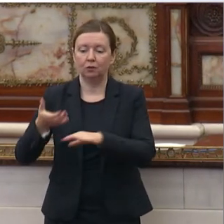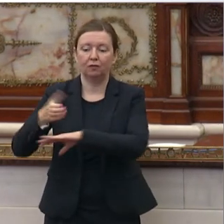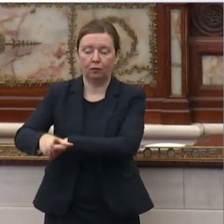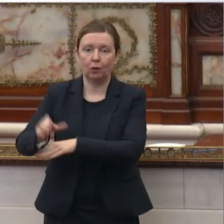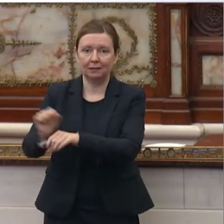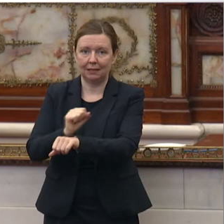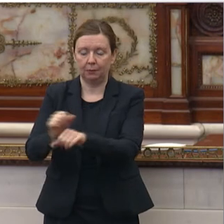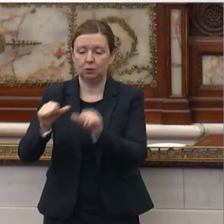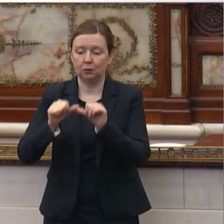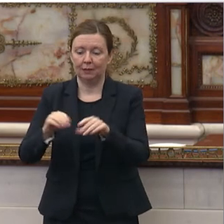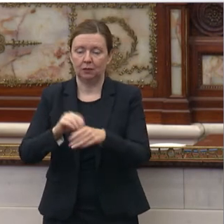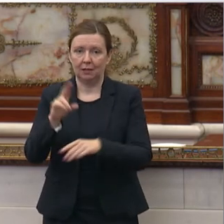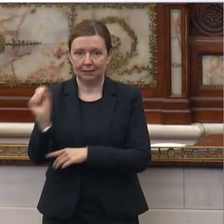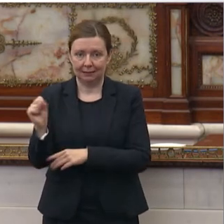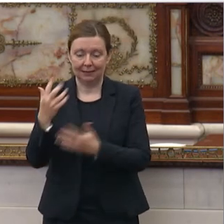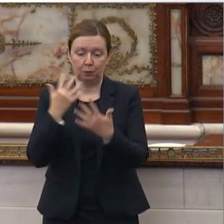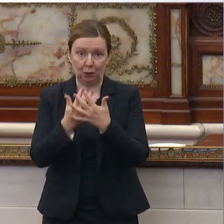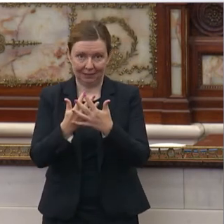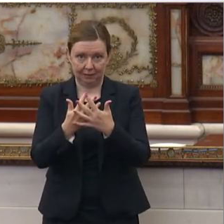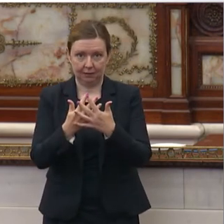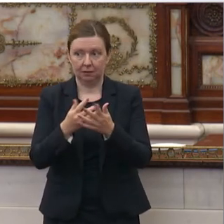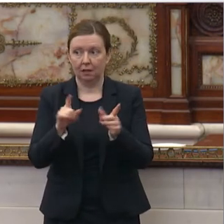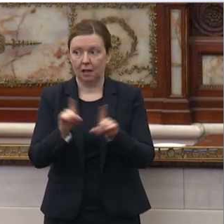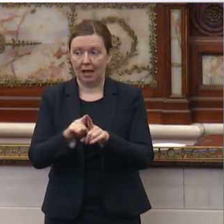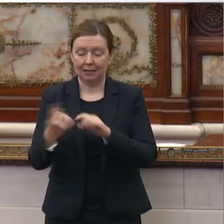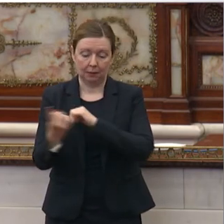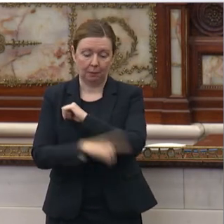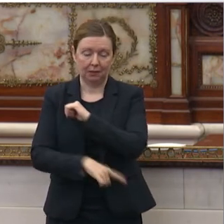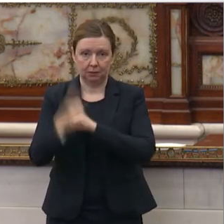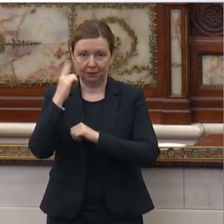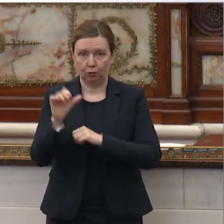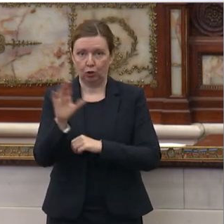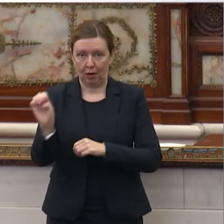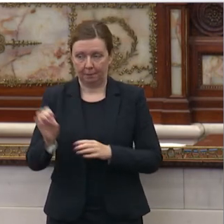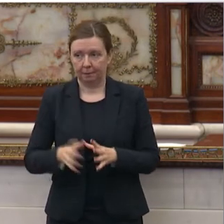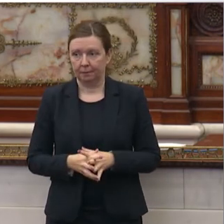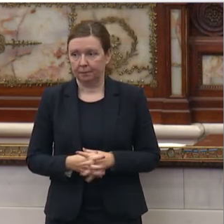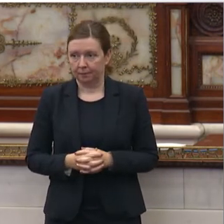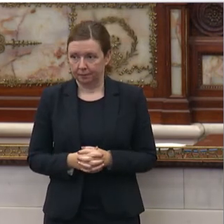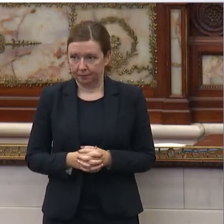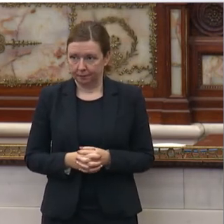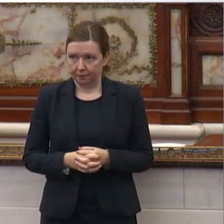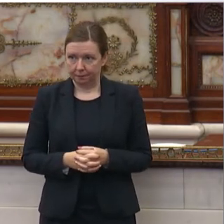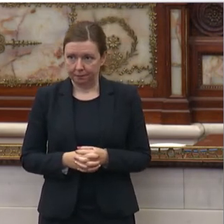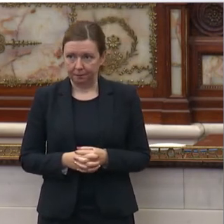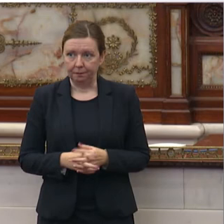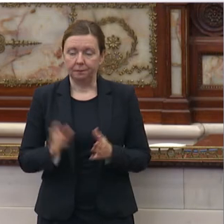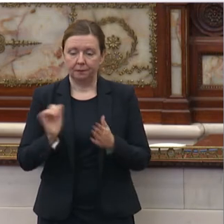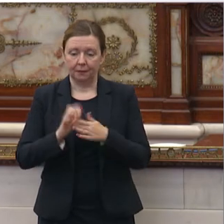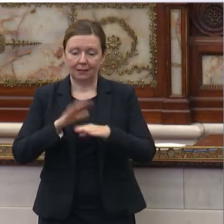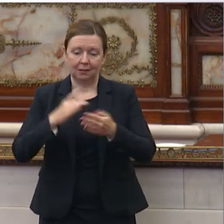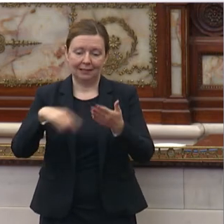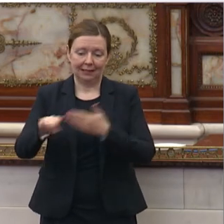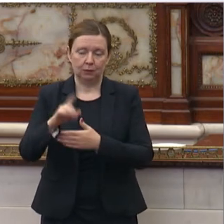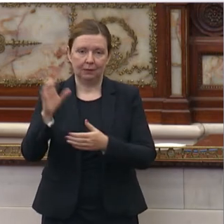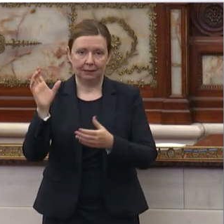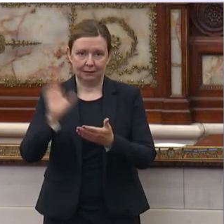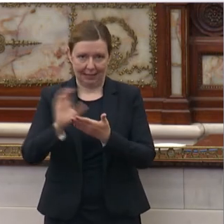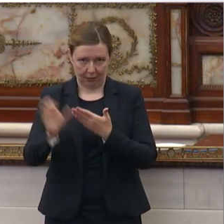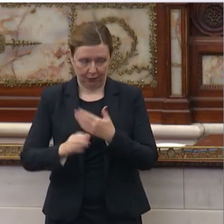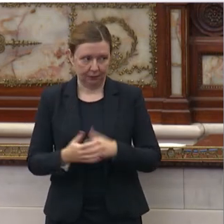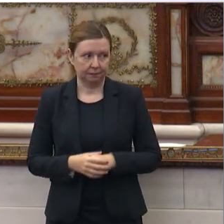continue in United States prisons as a punishment for crime. That will be on next week's calendar.